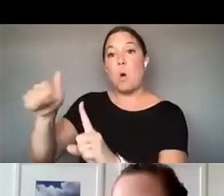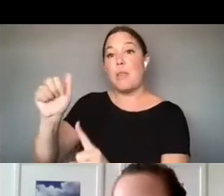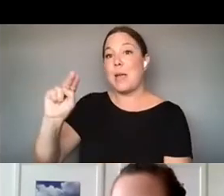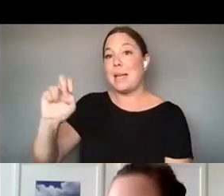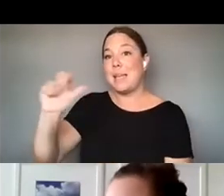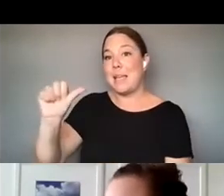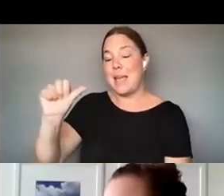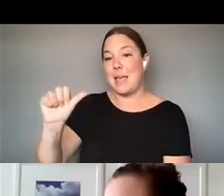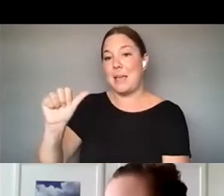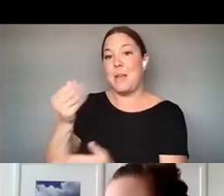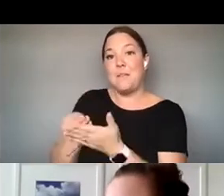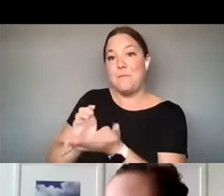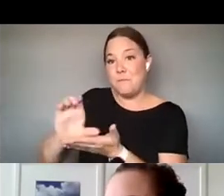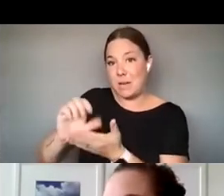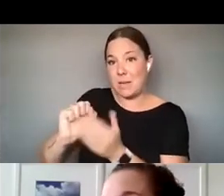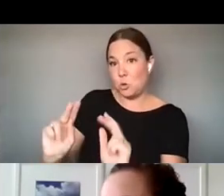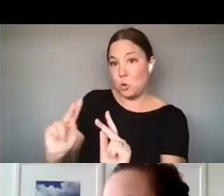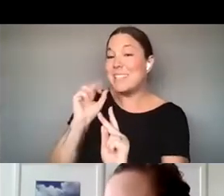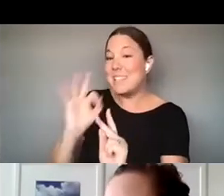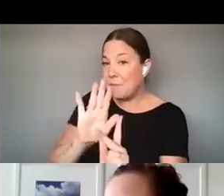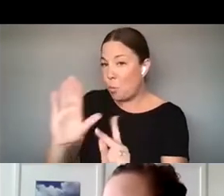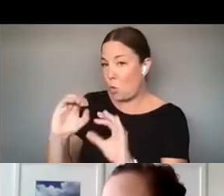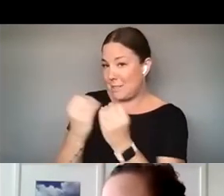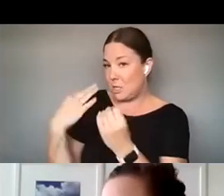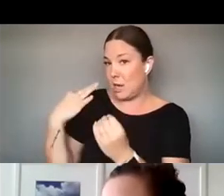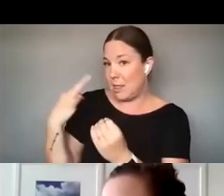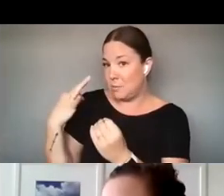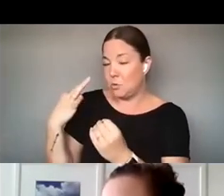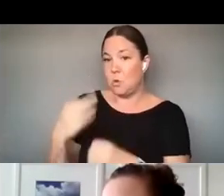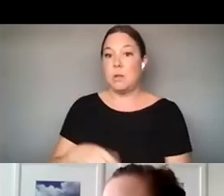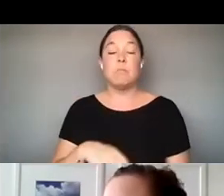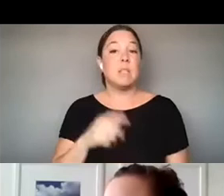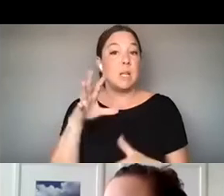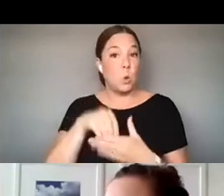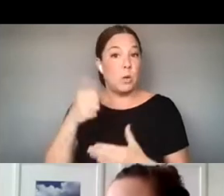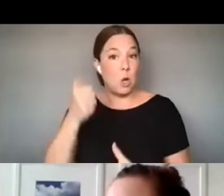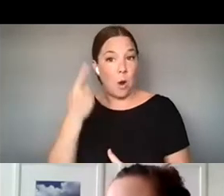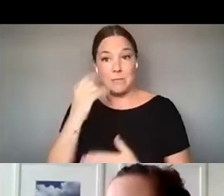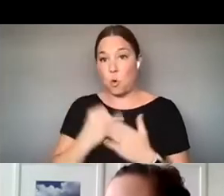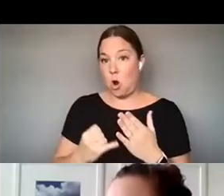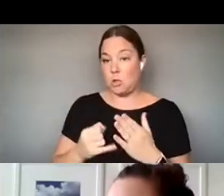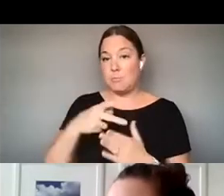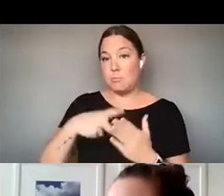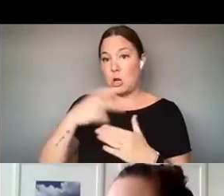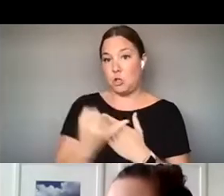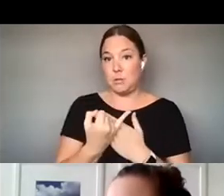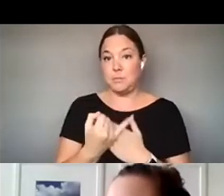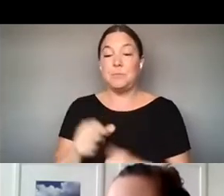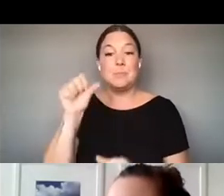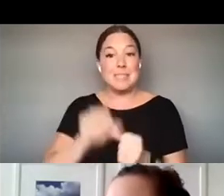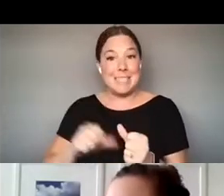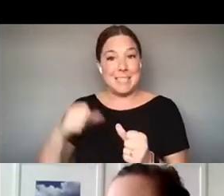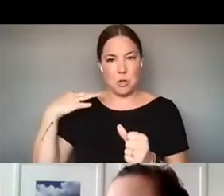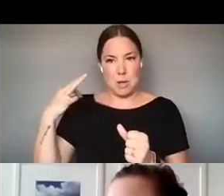for which your organization is eligible, including grants for arts projects. In each case, the applications cannot